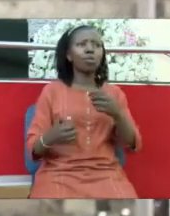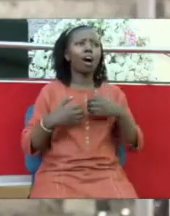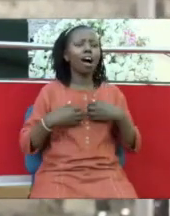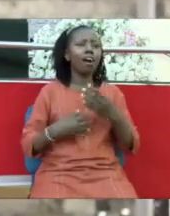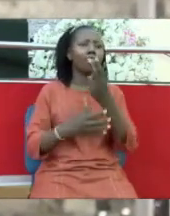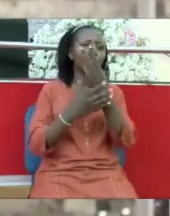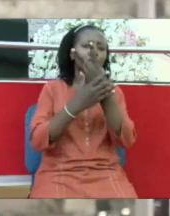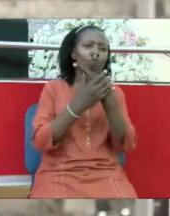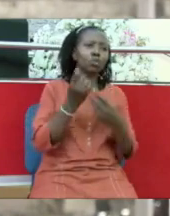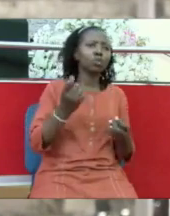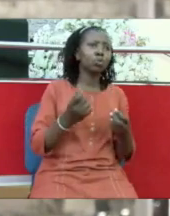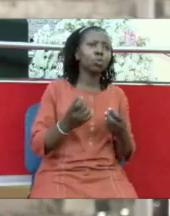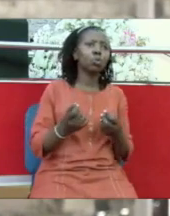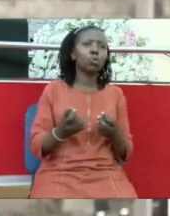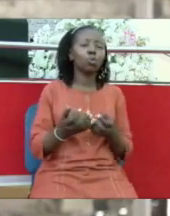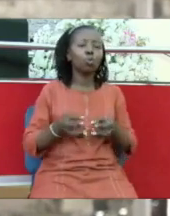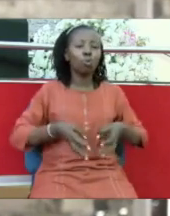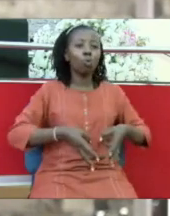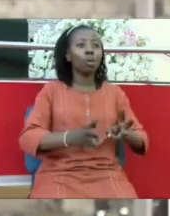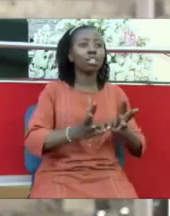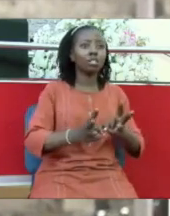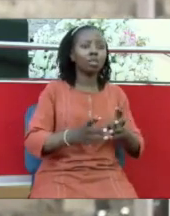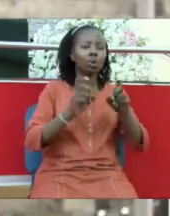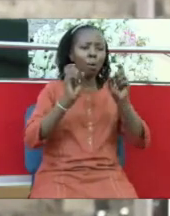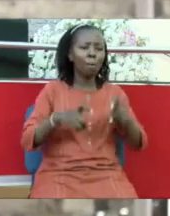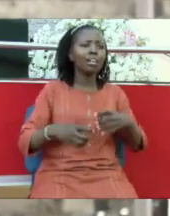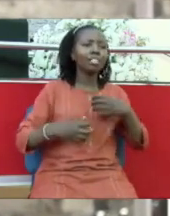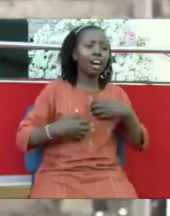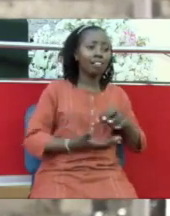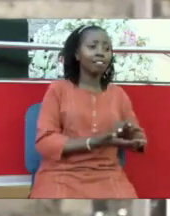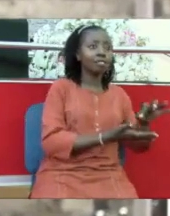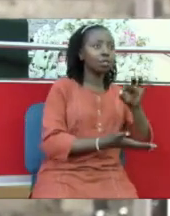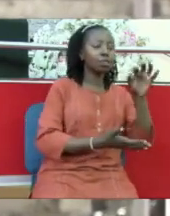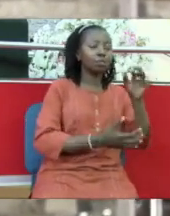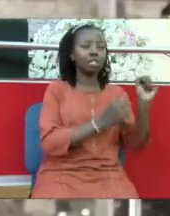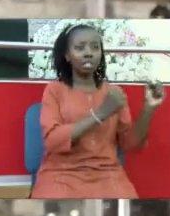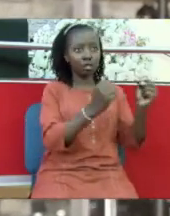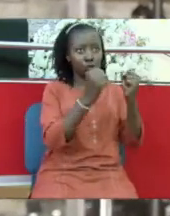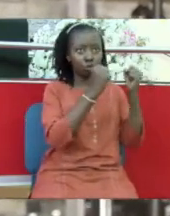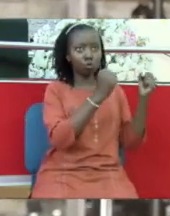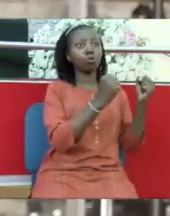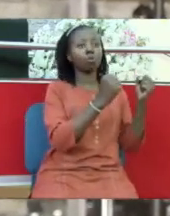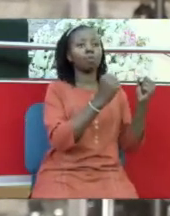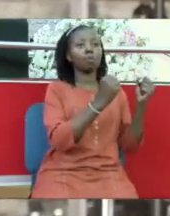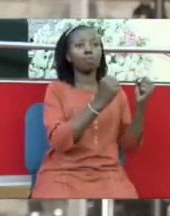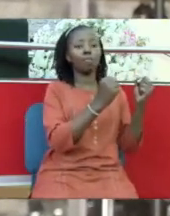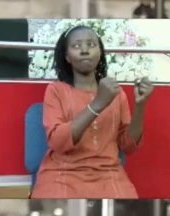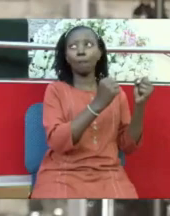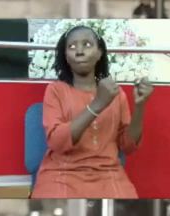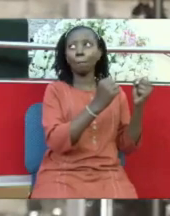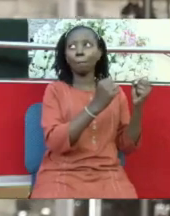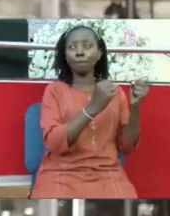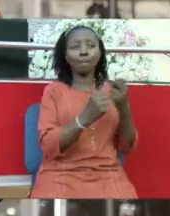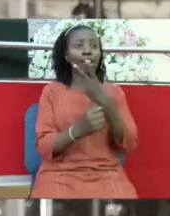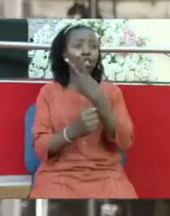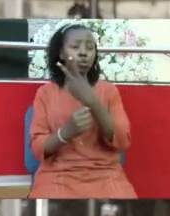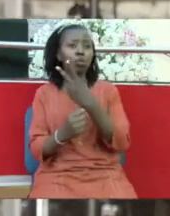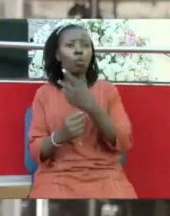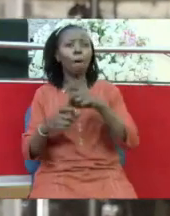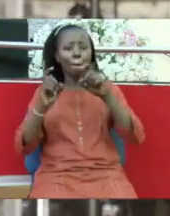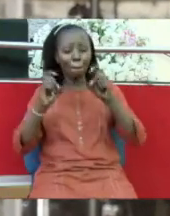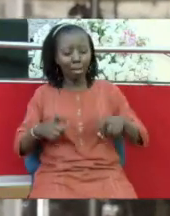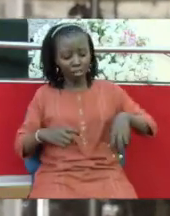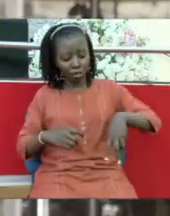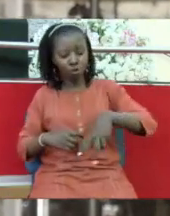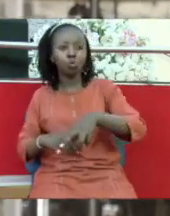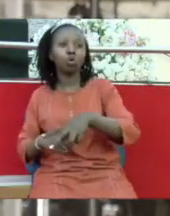a spiritual warfare. You have to be equipped spiritually. You have to be equipped spiritually, but you have also to take a step of